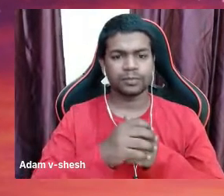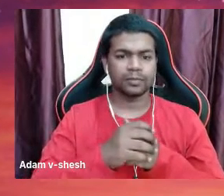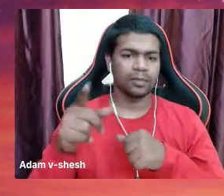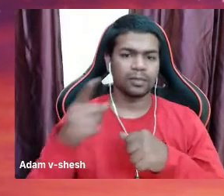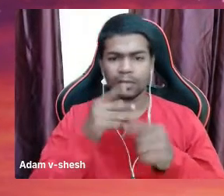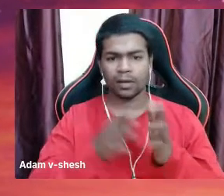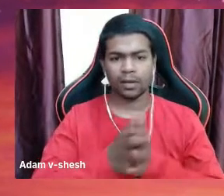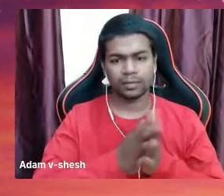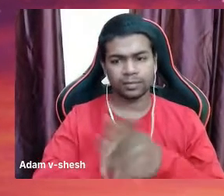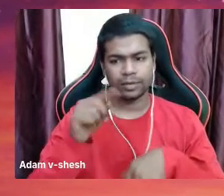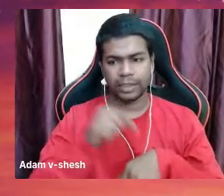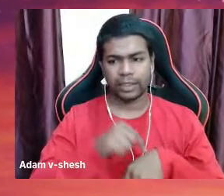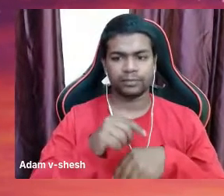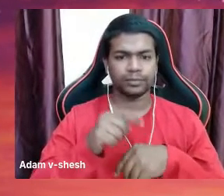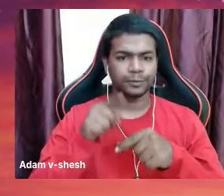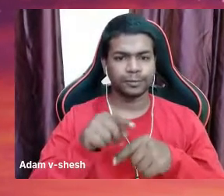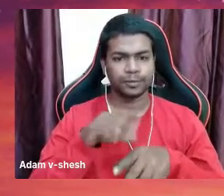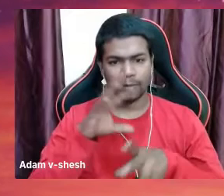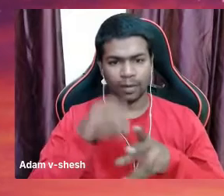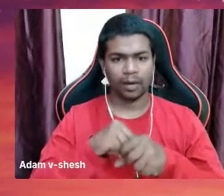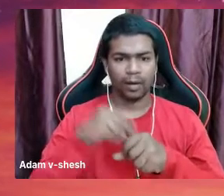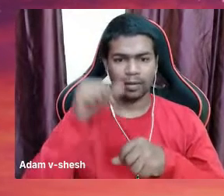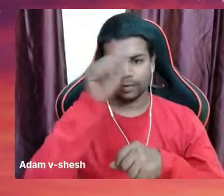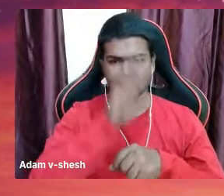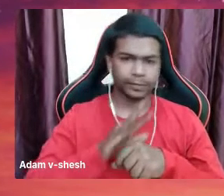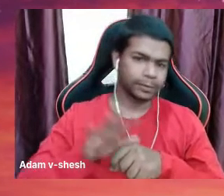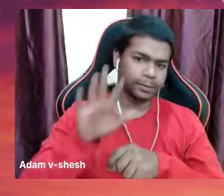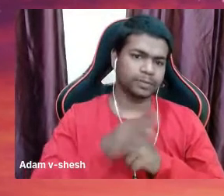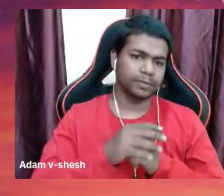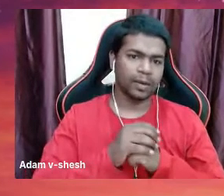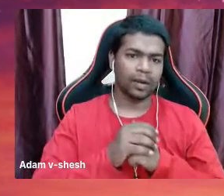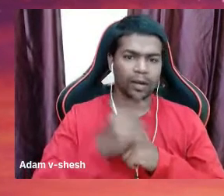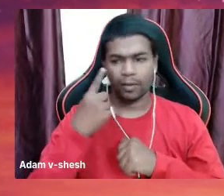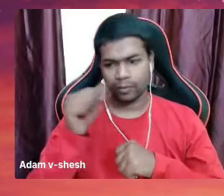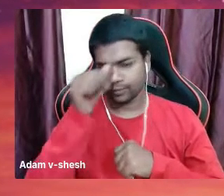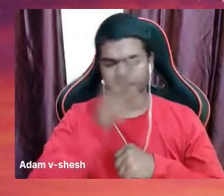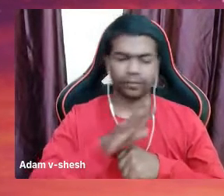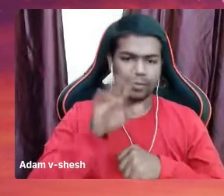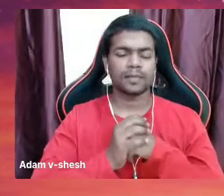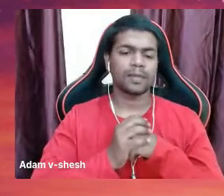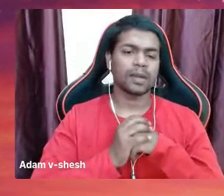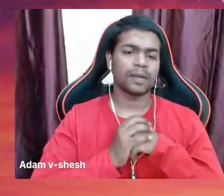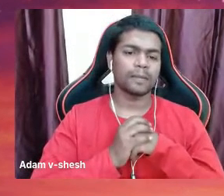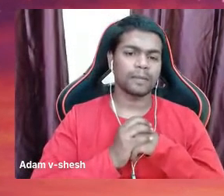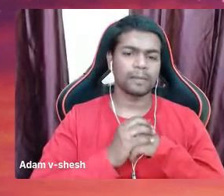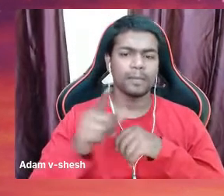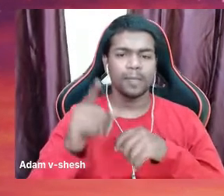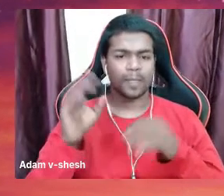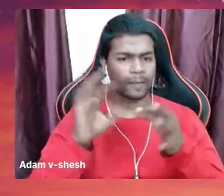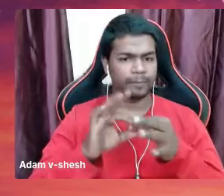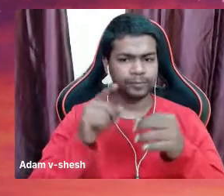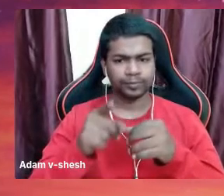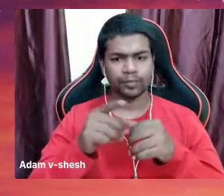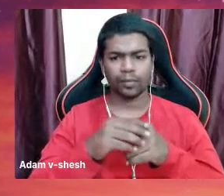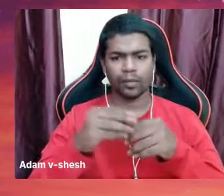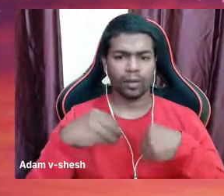exciting time to be in India, to be building in India, for India and for the world. So you've touched upon the capital piece,